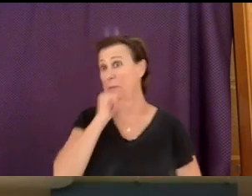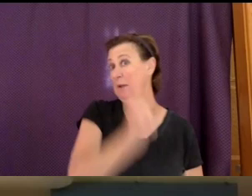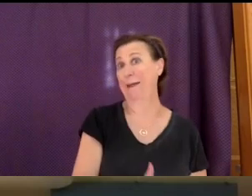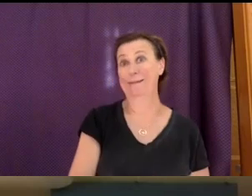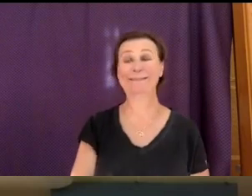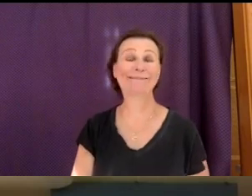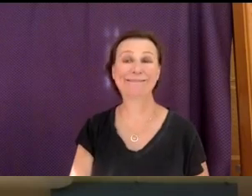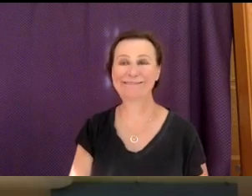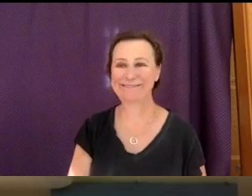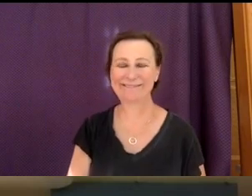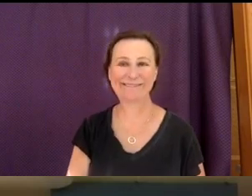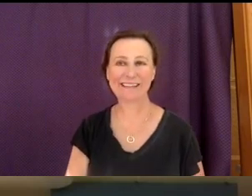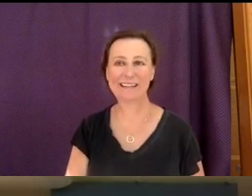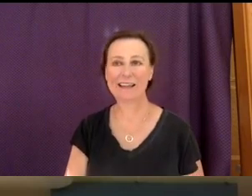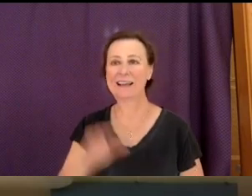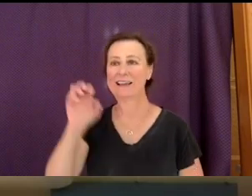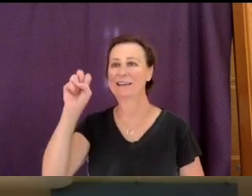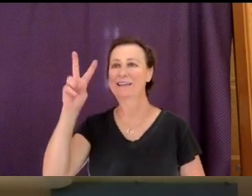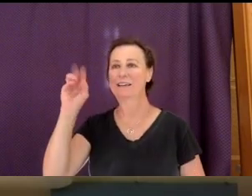Evolution is not